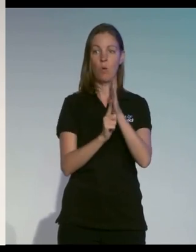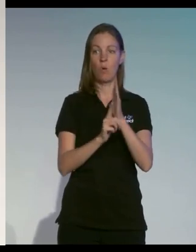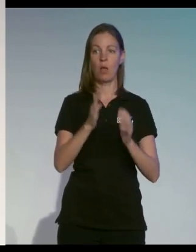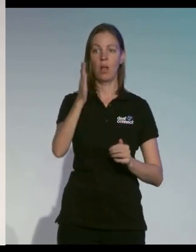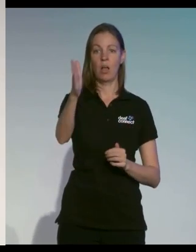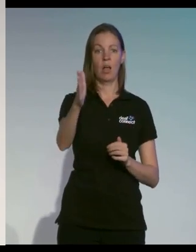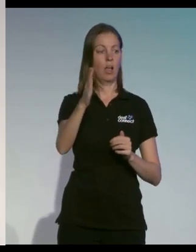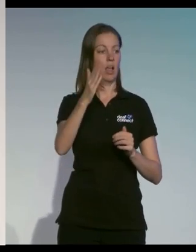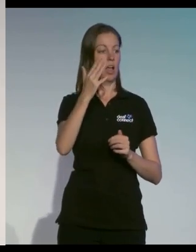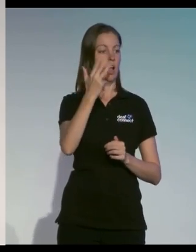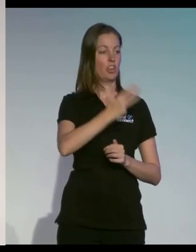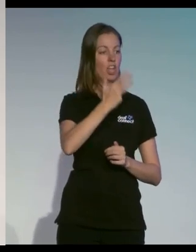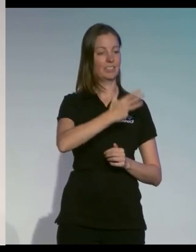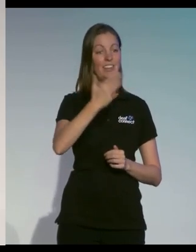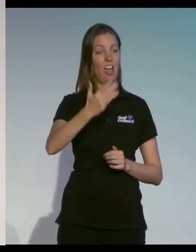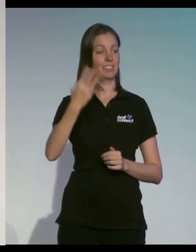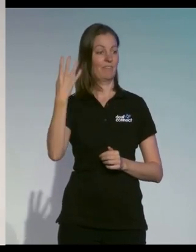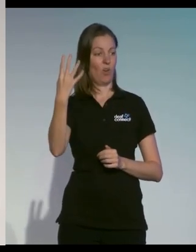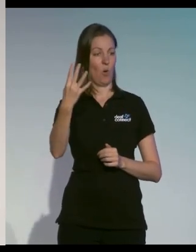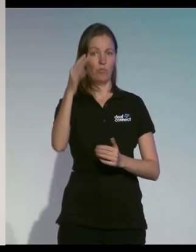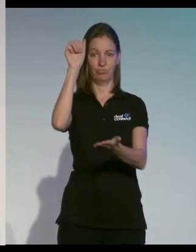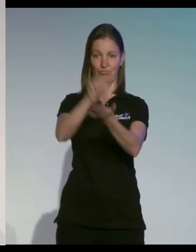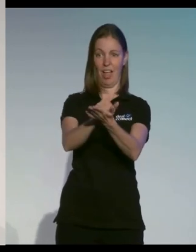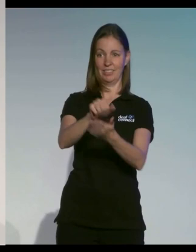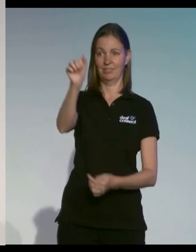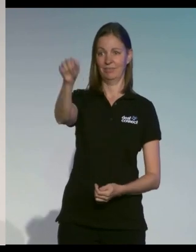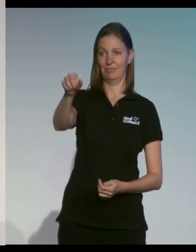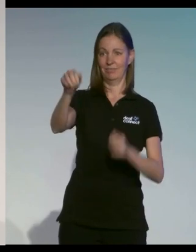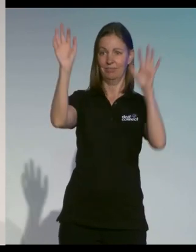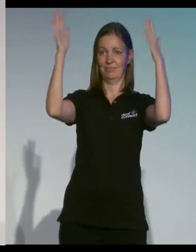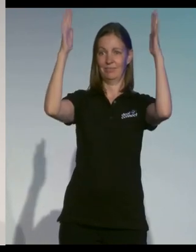Very good. We have our first caramel crier.